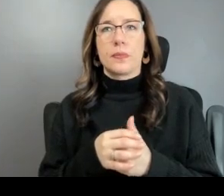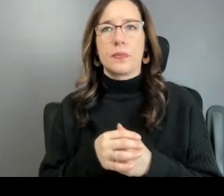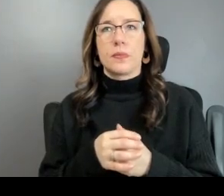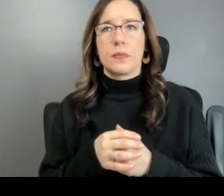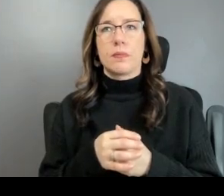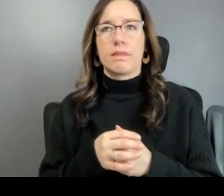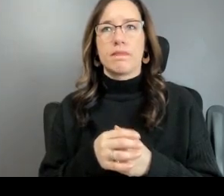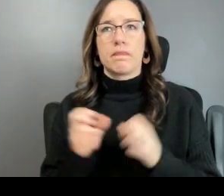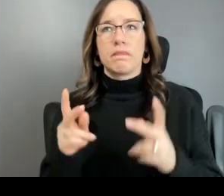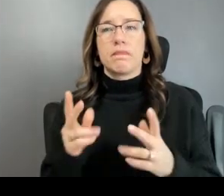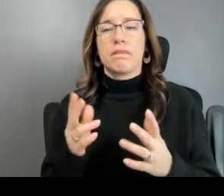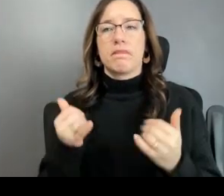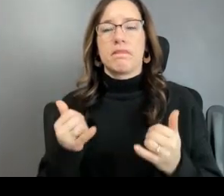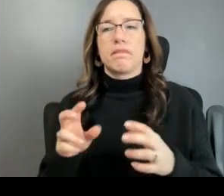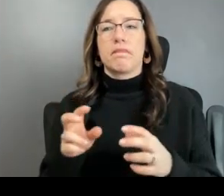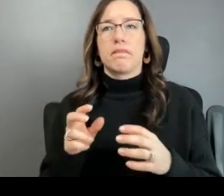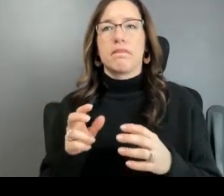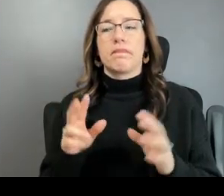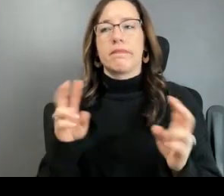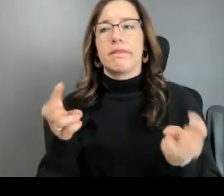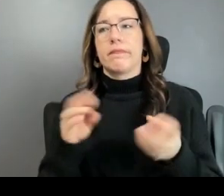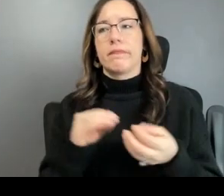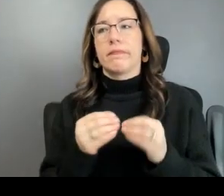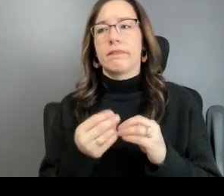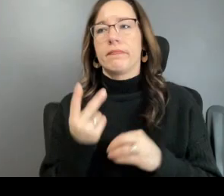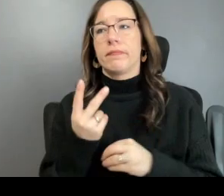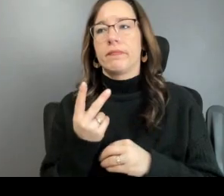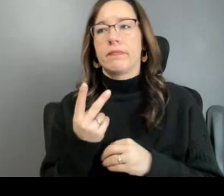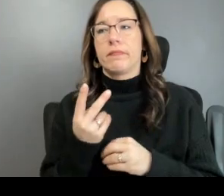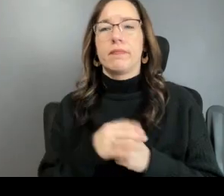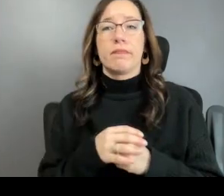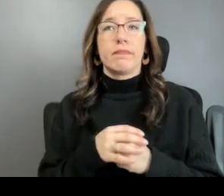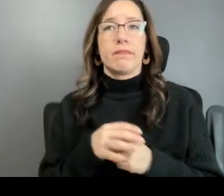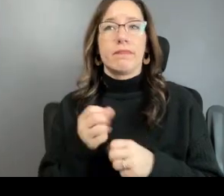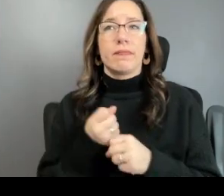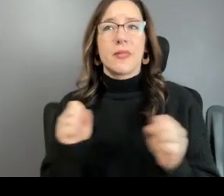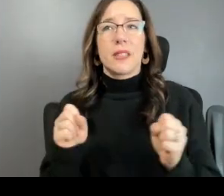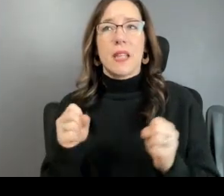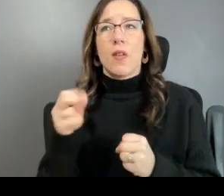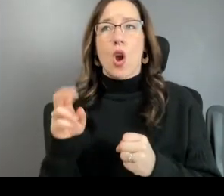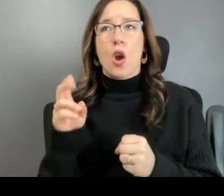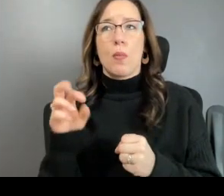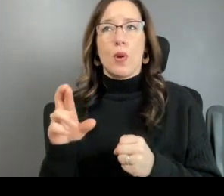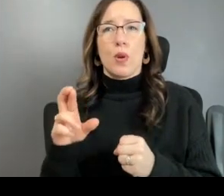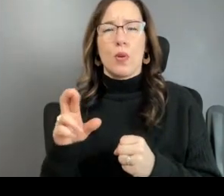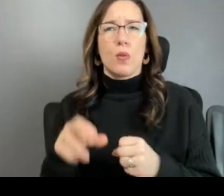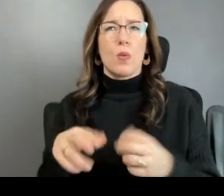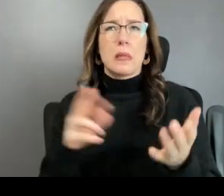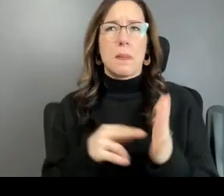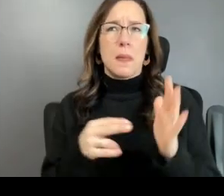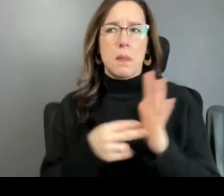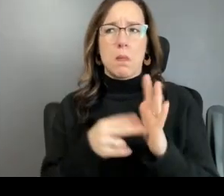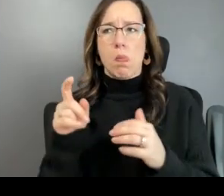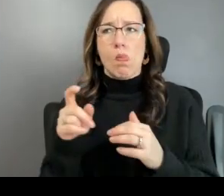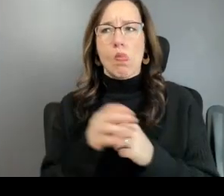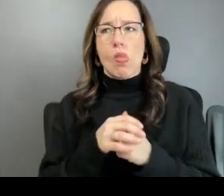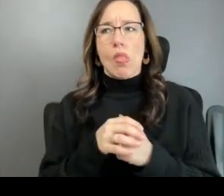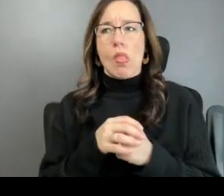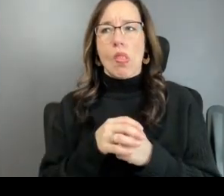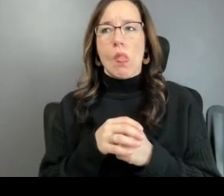Okay, we're going to move ahead to topic 2, safe harbor. What is a safe harbor? A